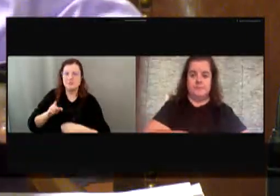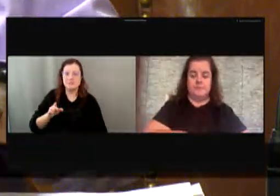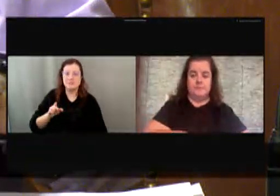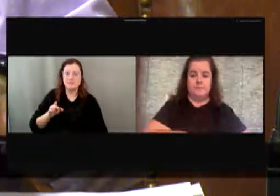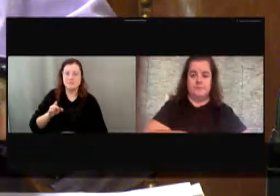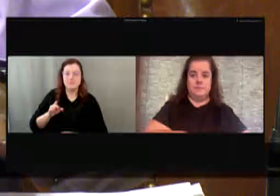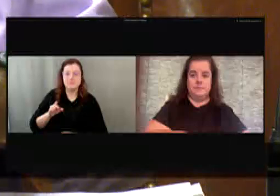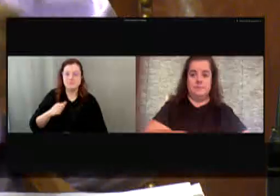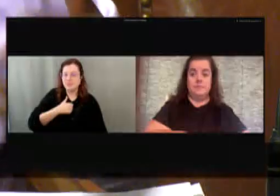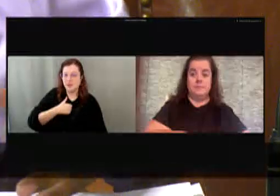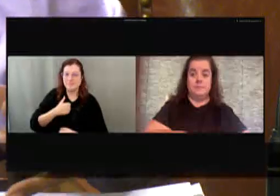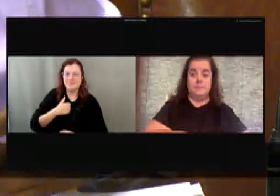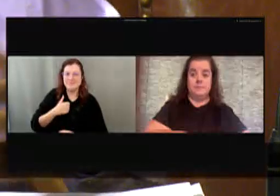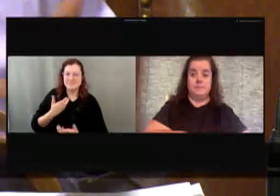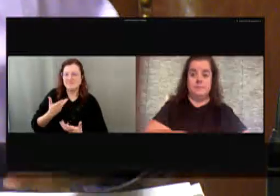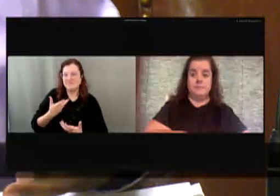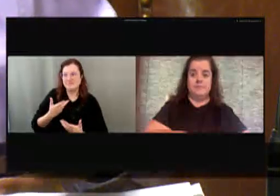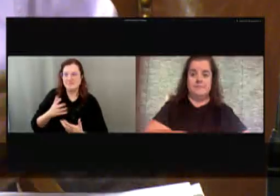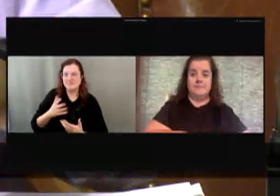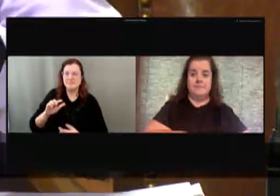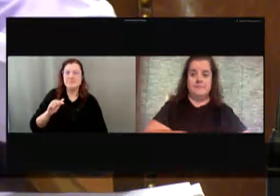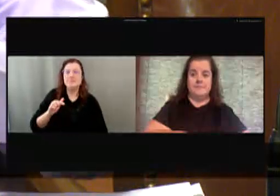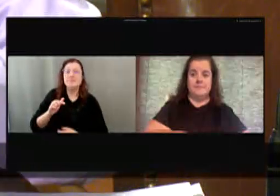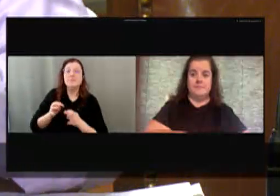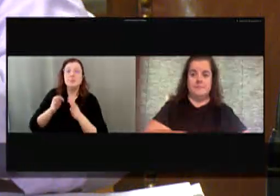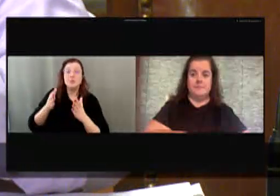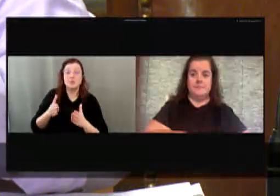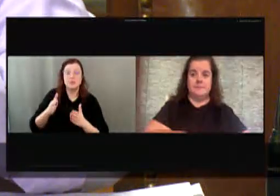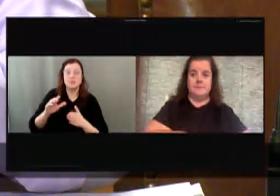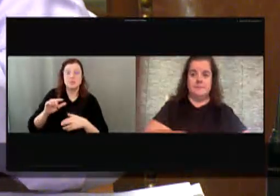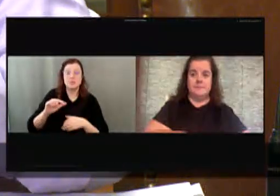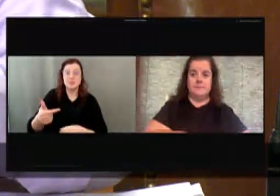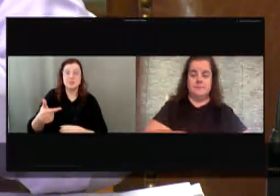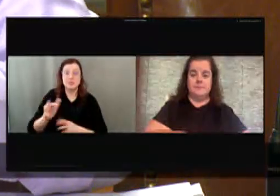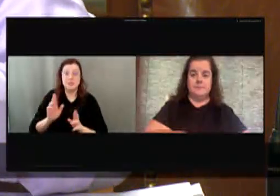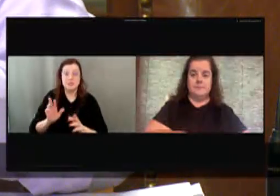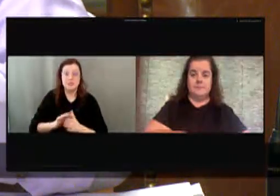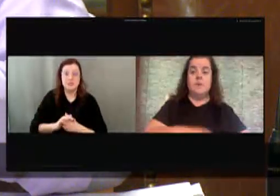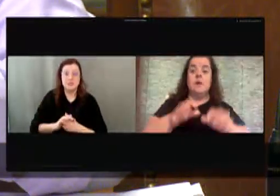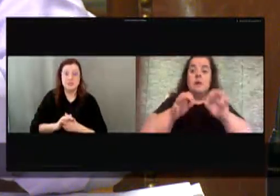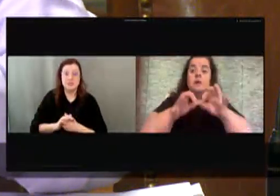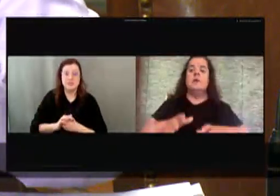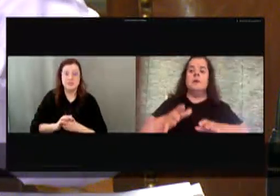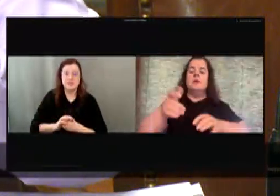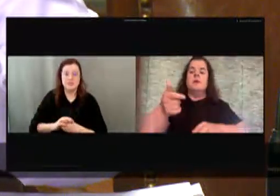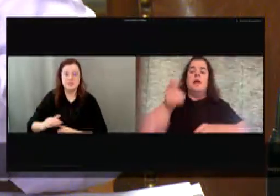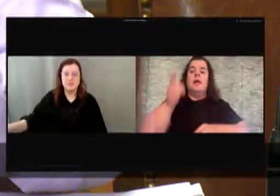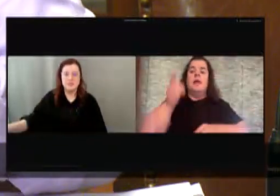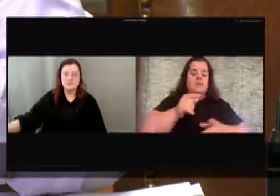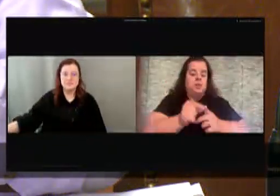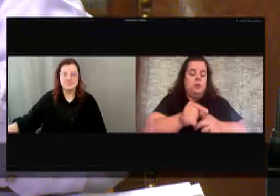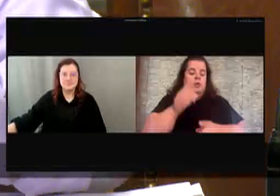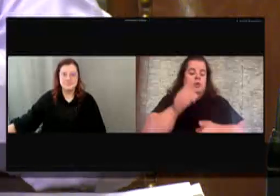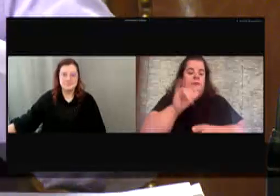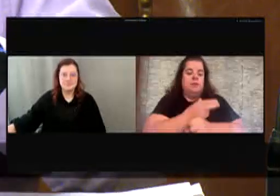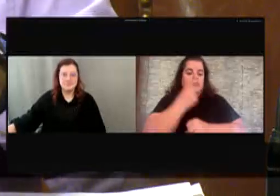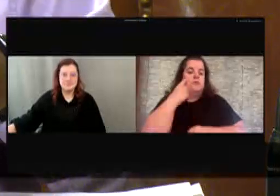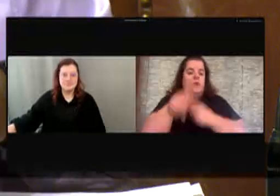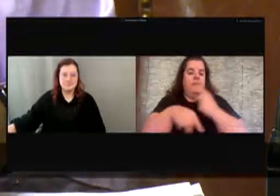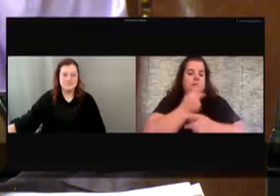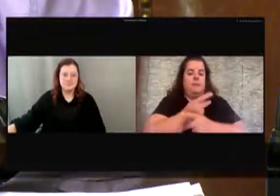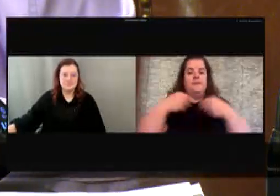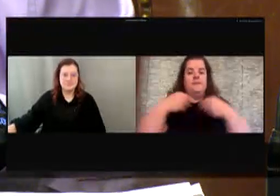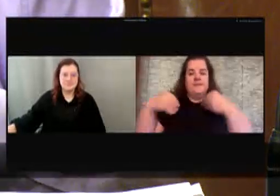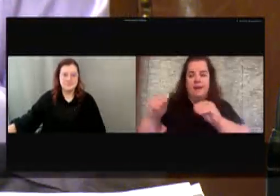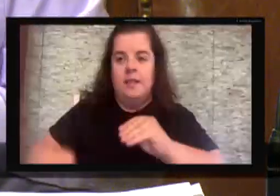yeah. That's probably the context is probably a little confusing. That's just the term that's used for the type of sale. Okay. And